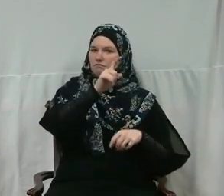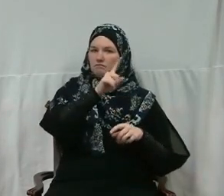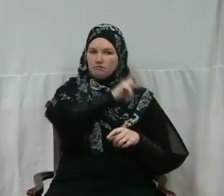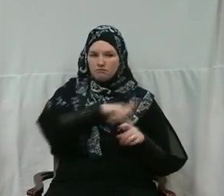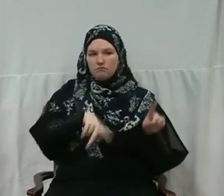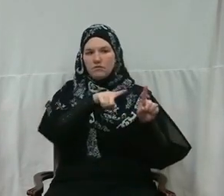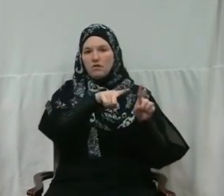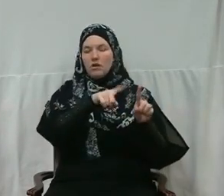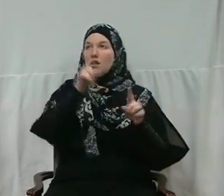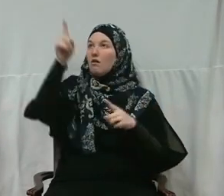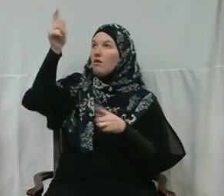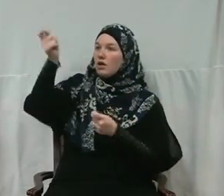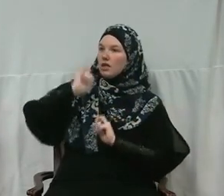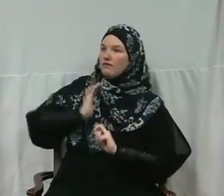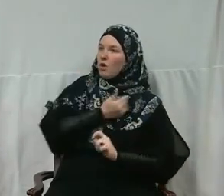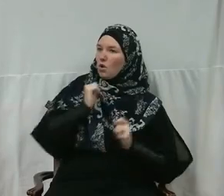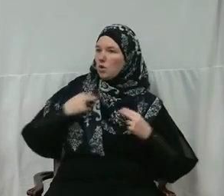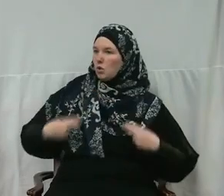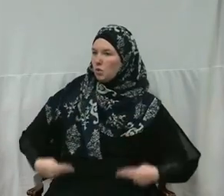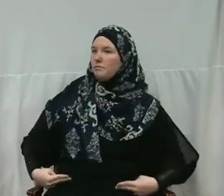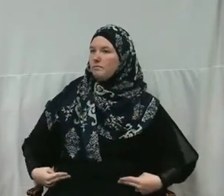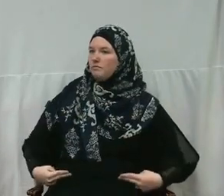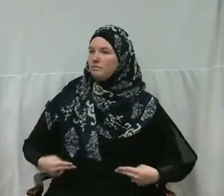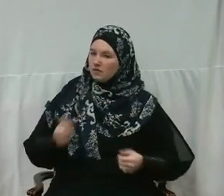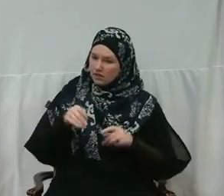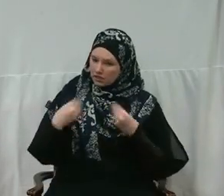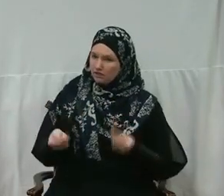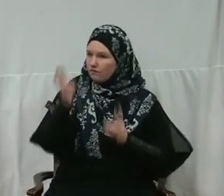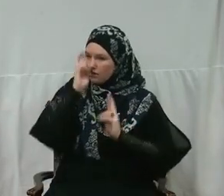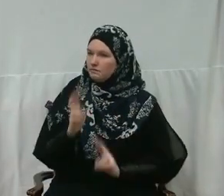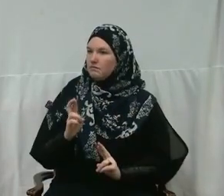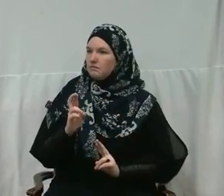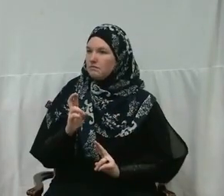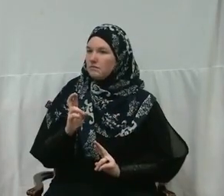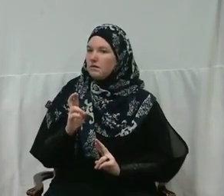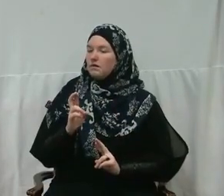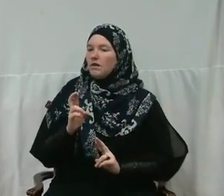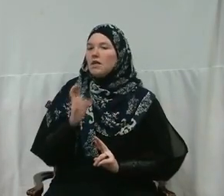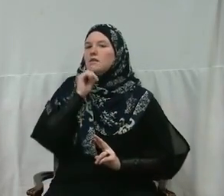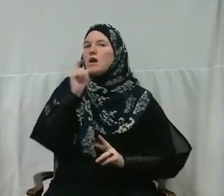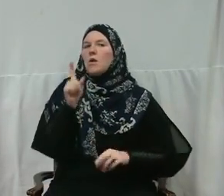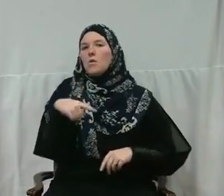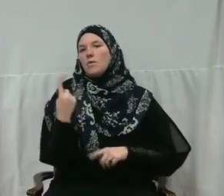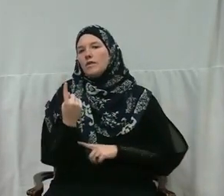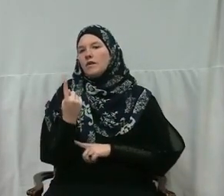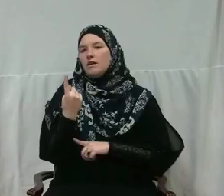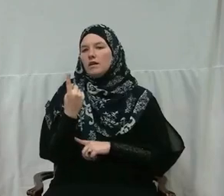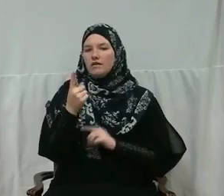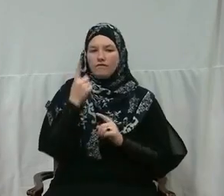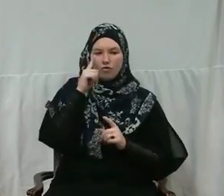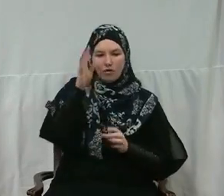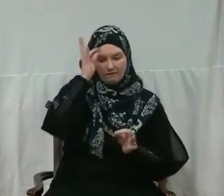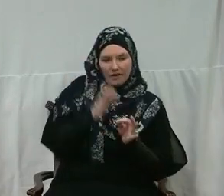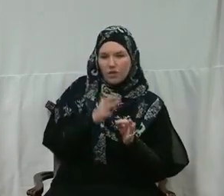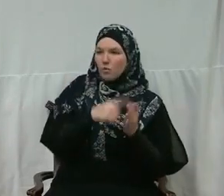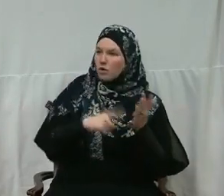humans and upon all human beings goes beyond the bounds of faith, what you